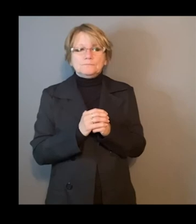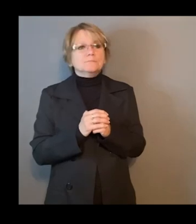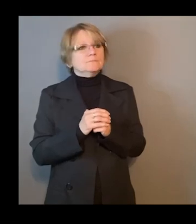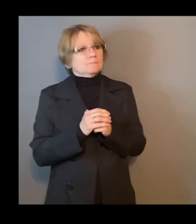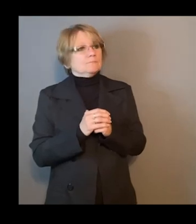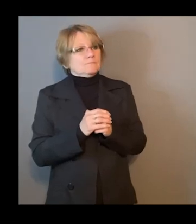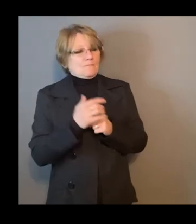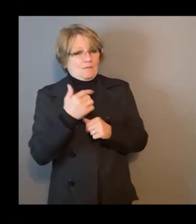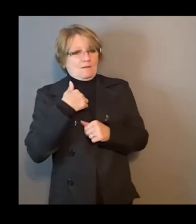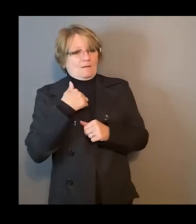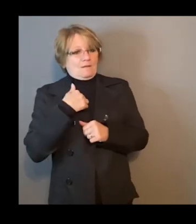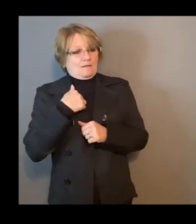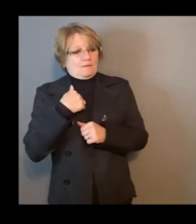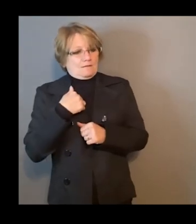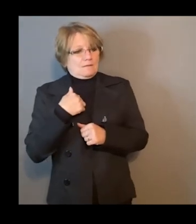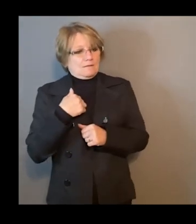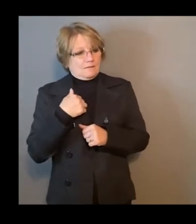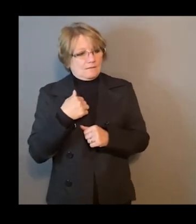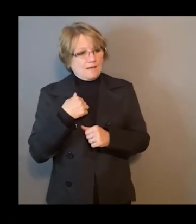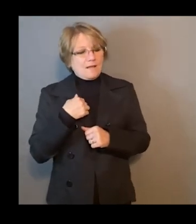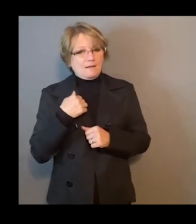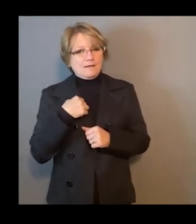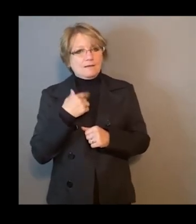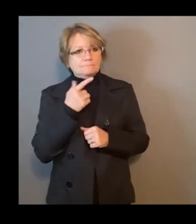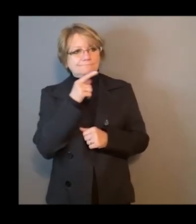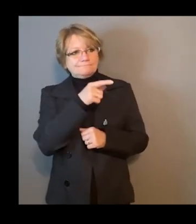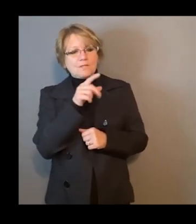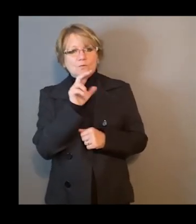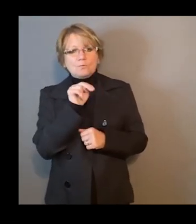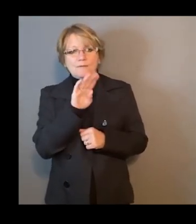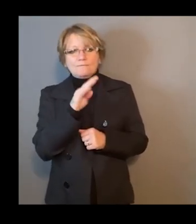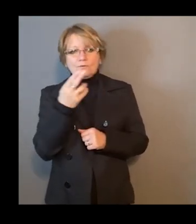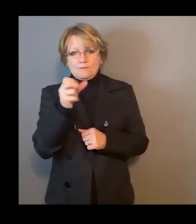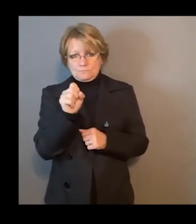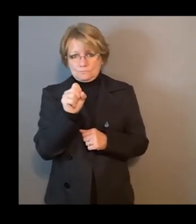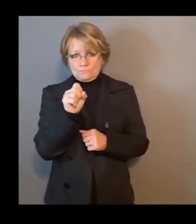So for me in high school, I went to New Bedford High,